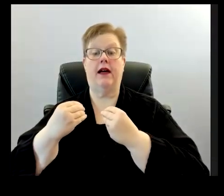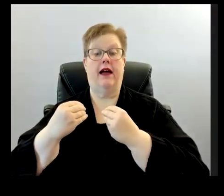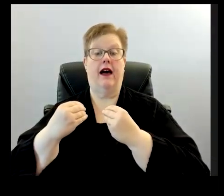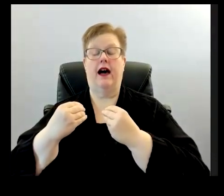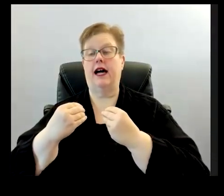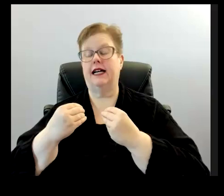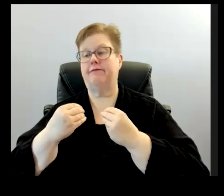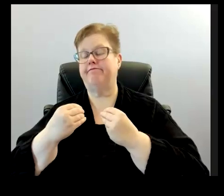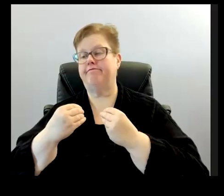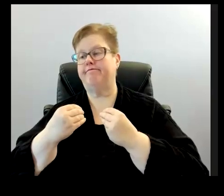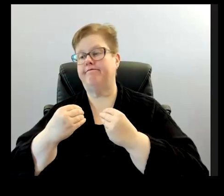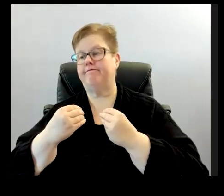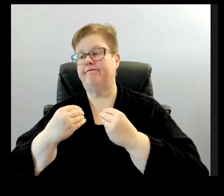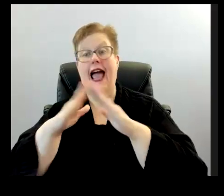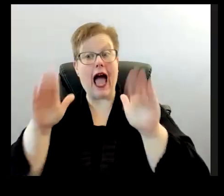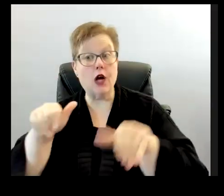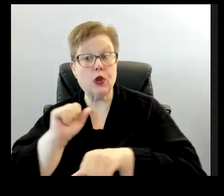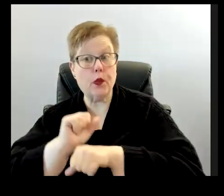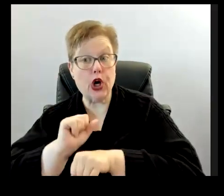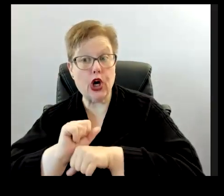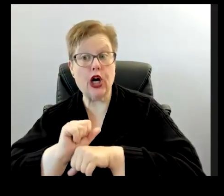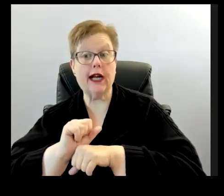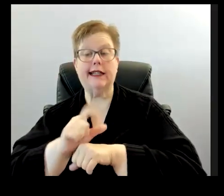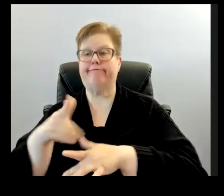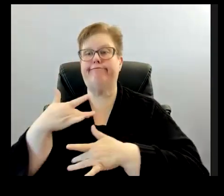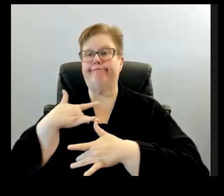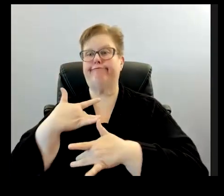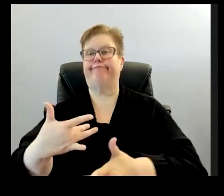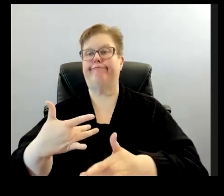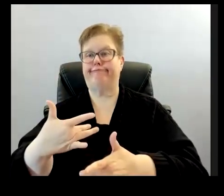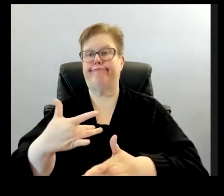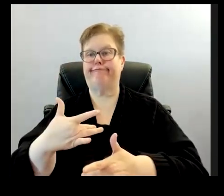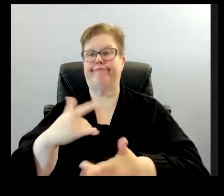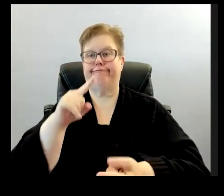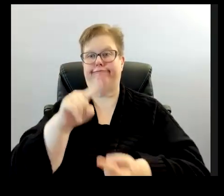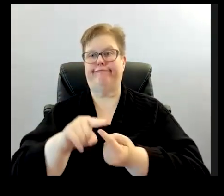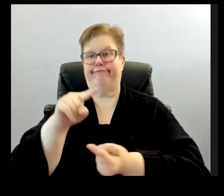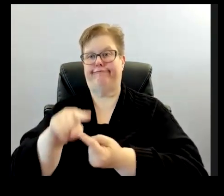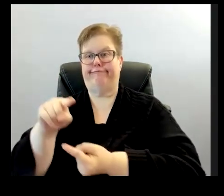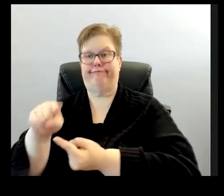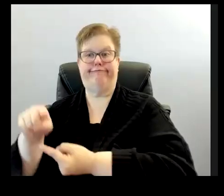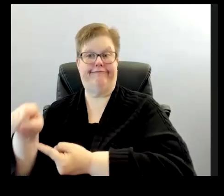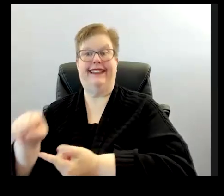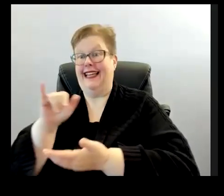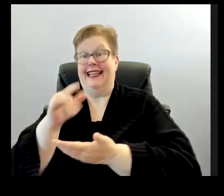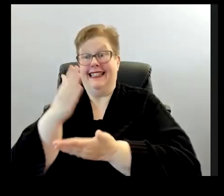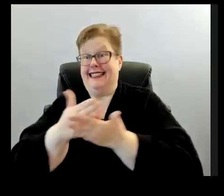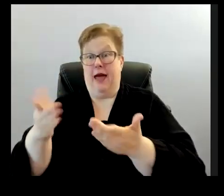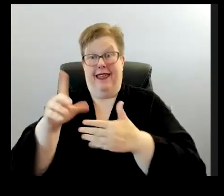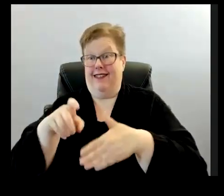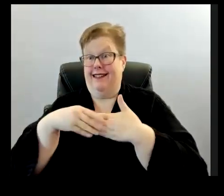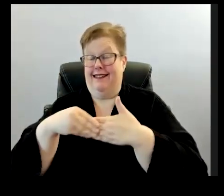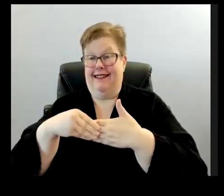and um, housework, those tend to be the areas because something has to give, right? Those tend to be the areas